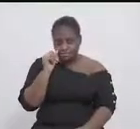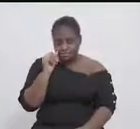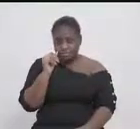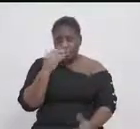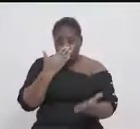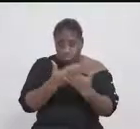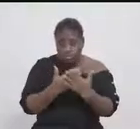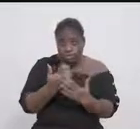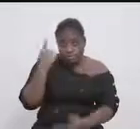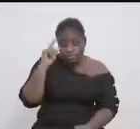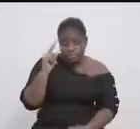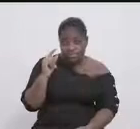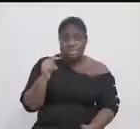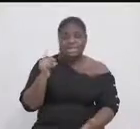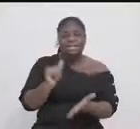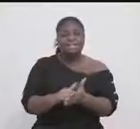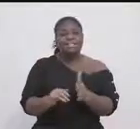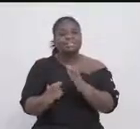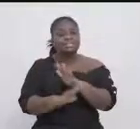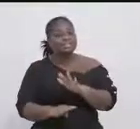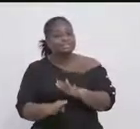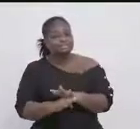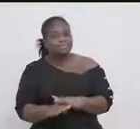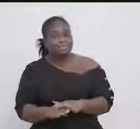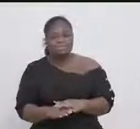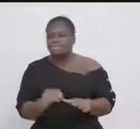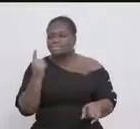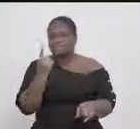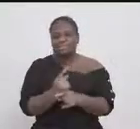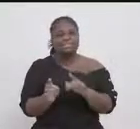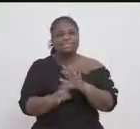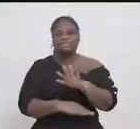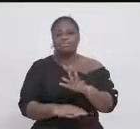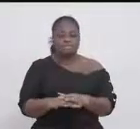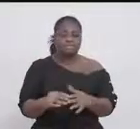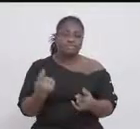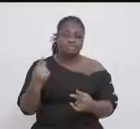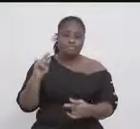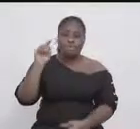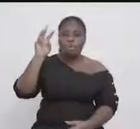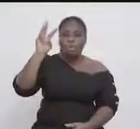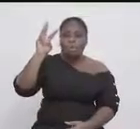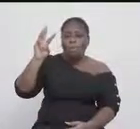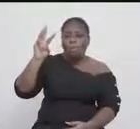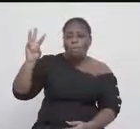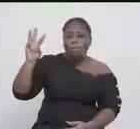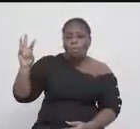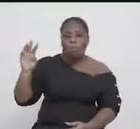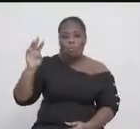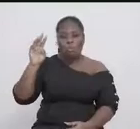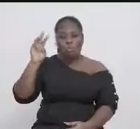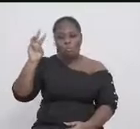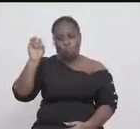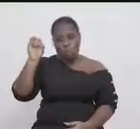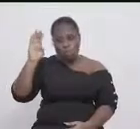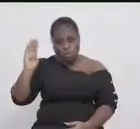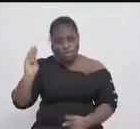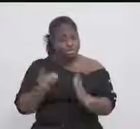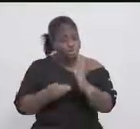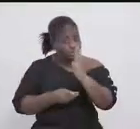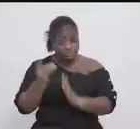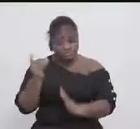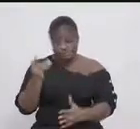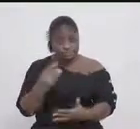also the basics. Just as we are doing, HTML is a basic for web development that we all are engaged